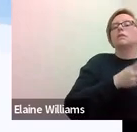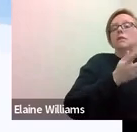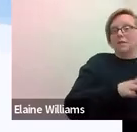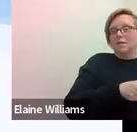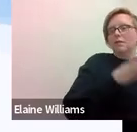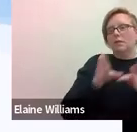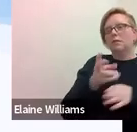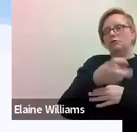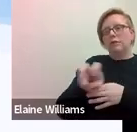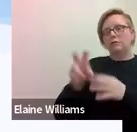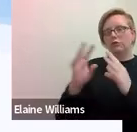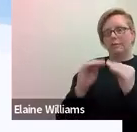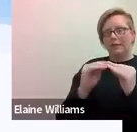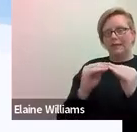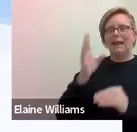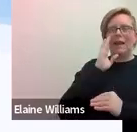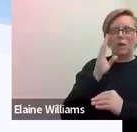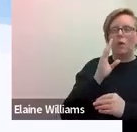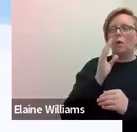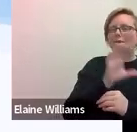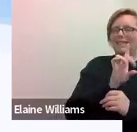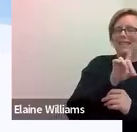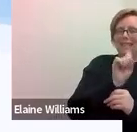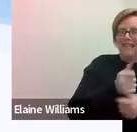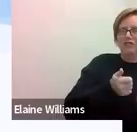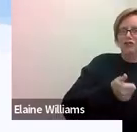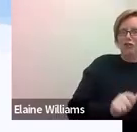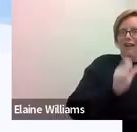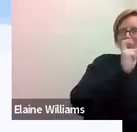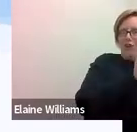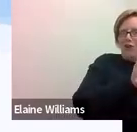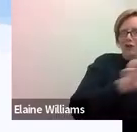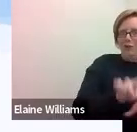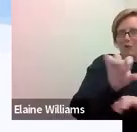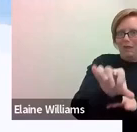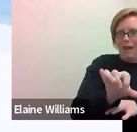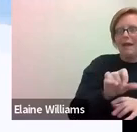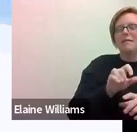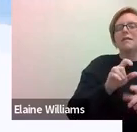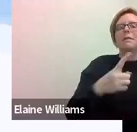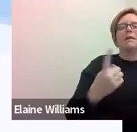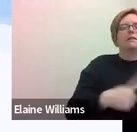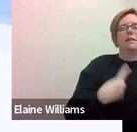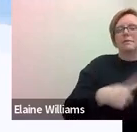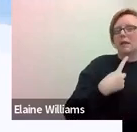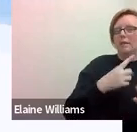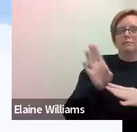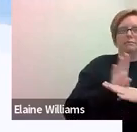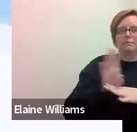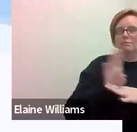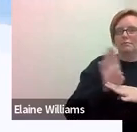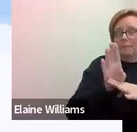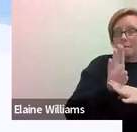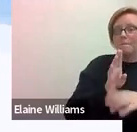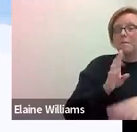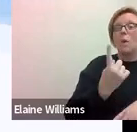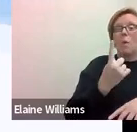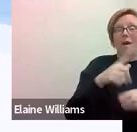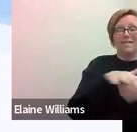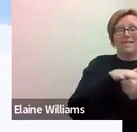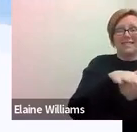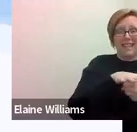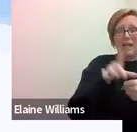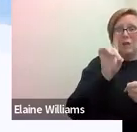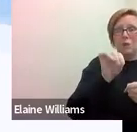It's challenging, I know, at Reach, because it is such a large site. Typically, we transitioned about 500 children during that